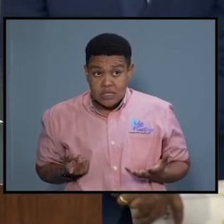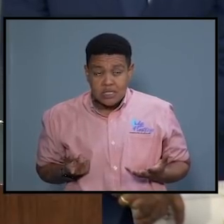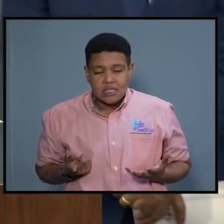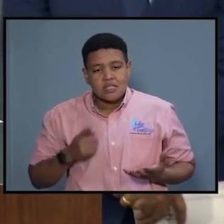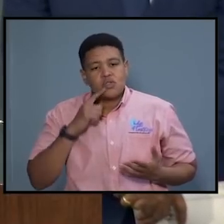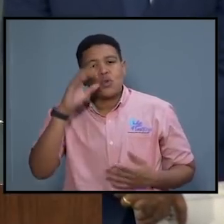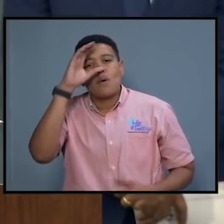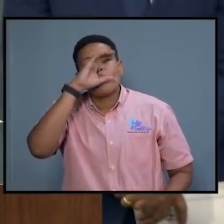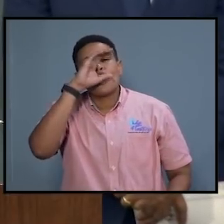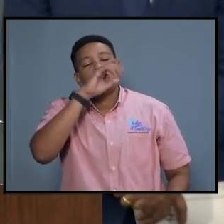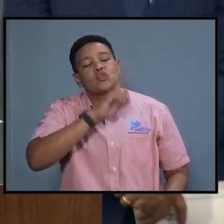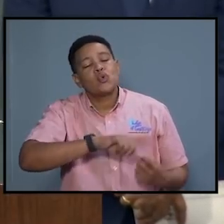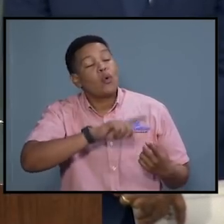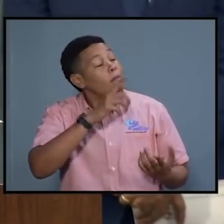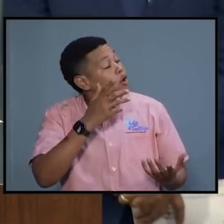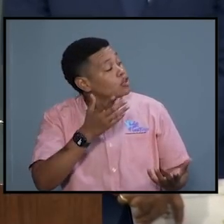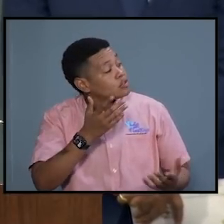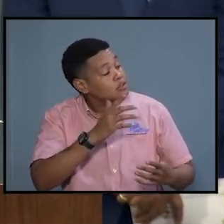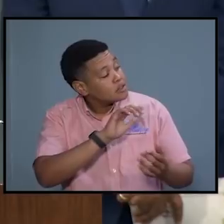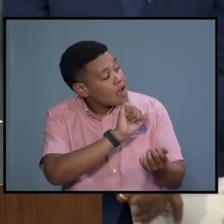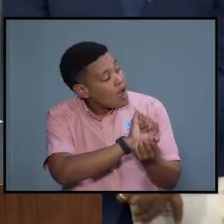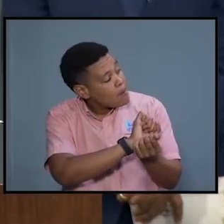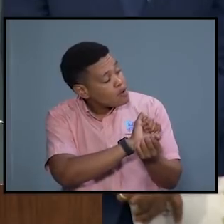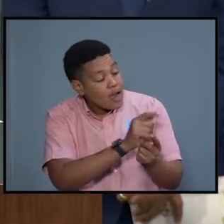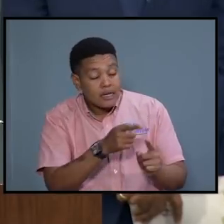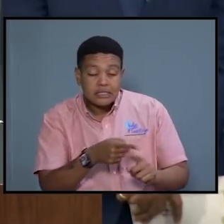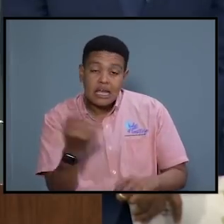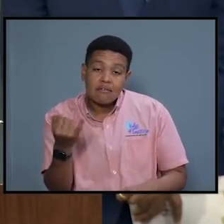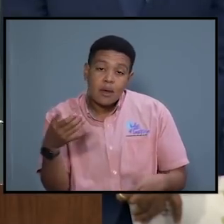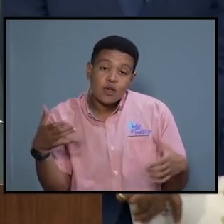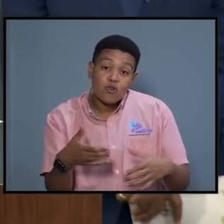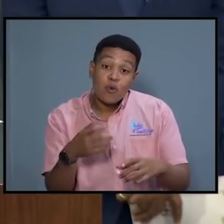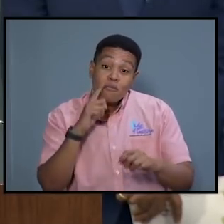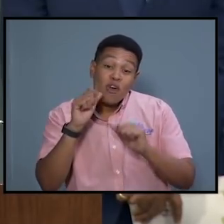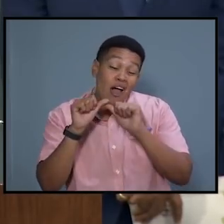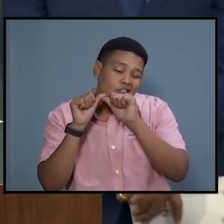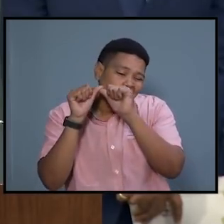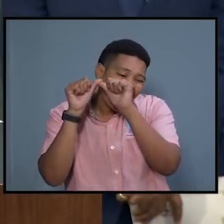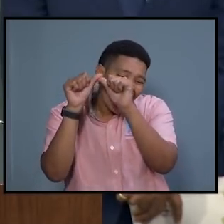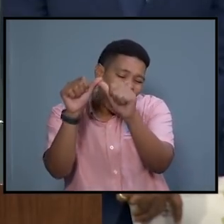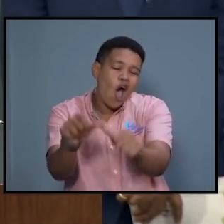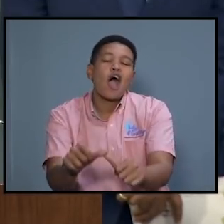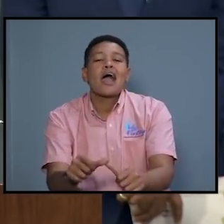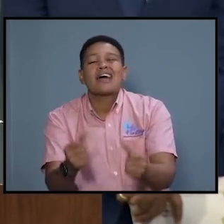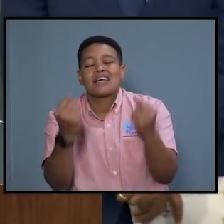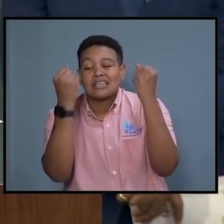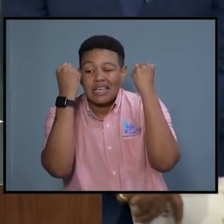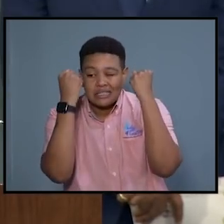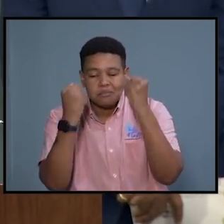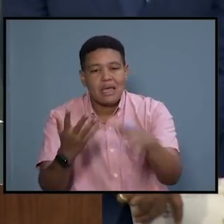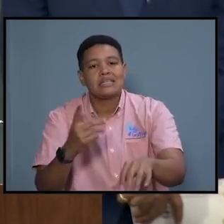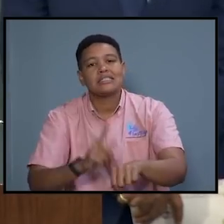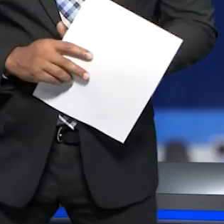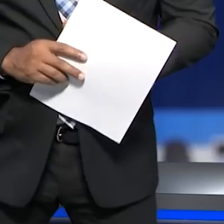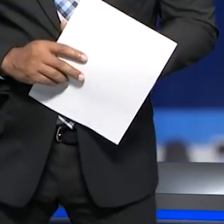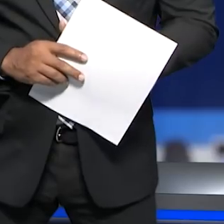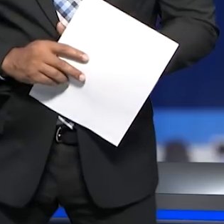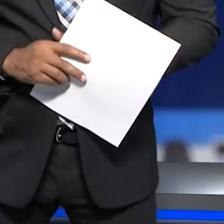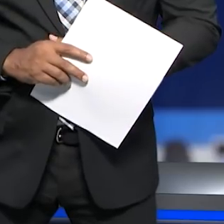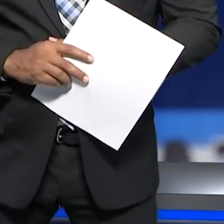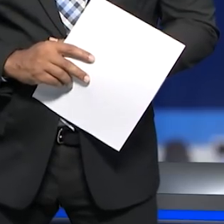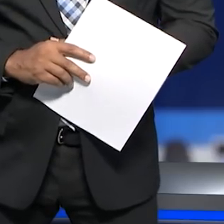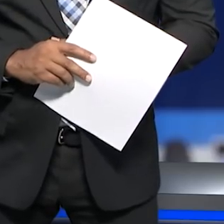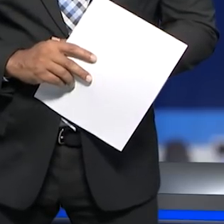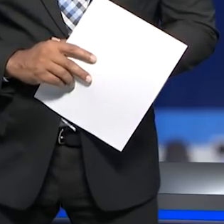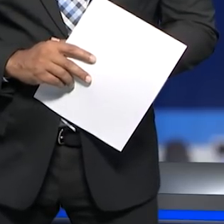to pursue and apprehend the criminals for as long as and as many times as it takes. The